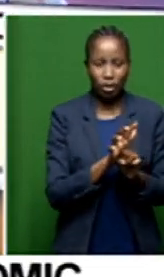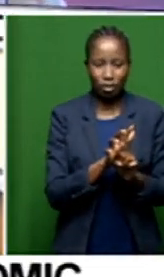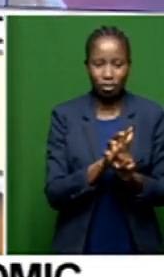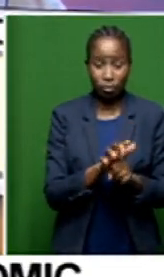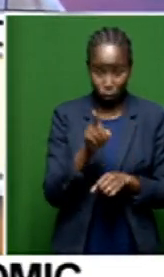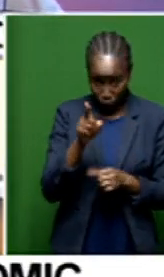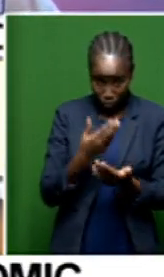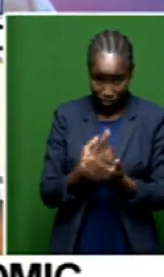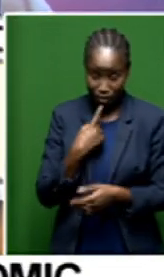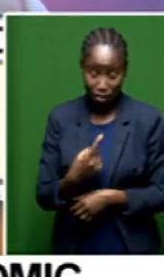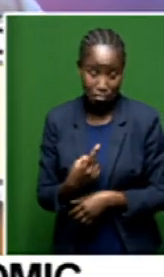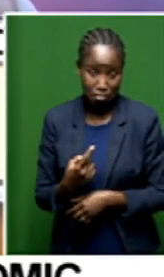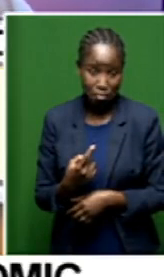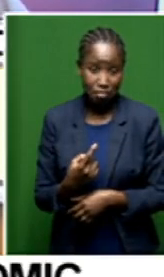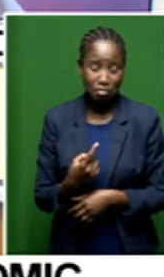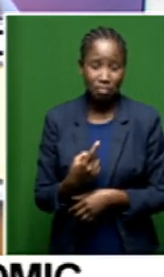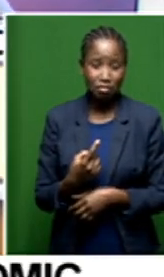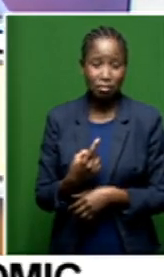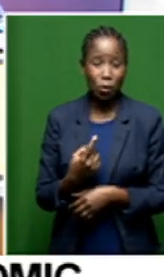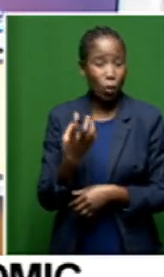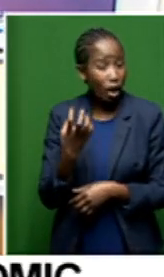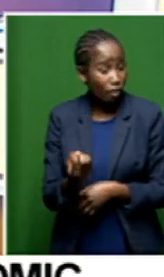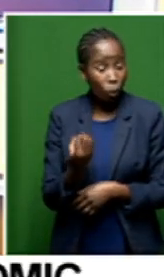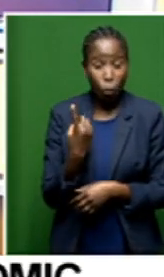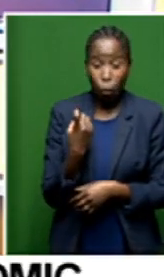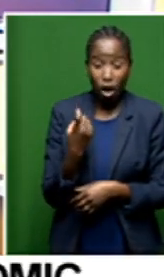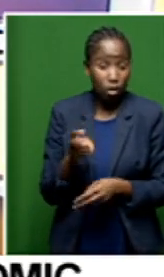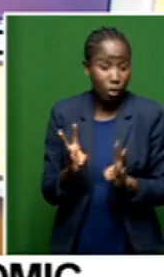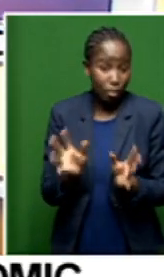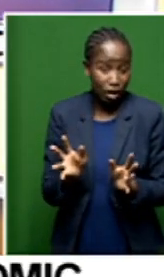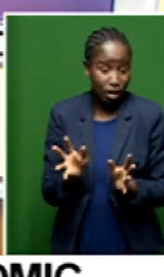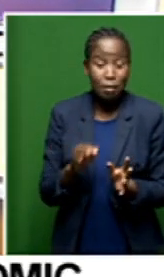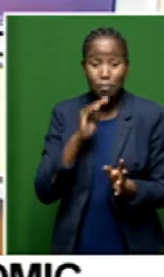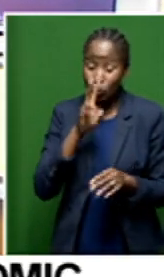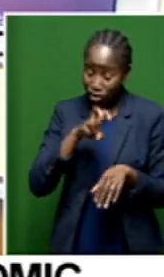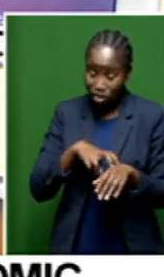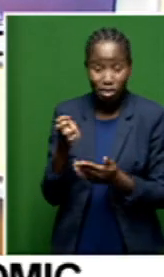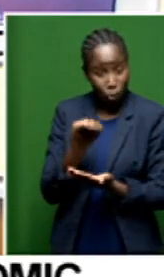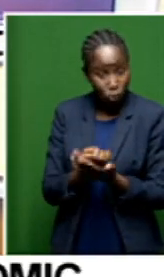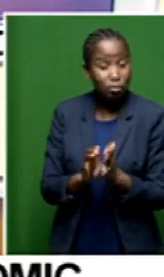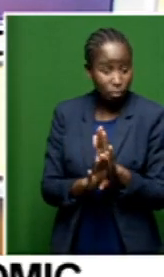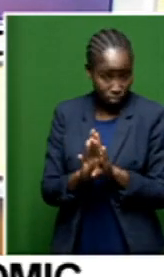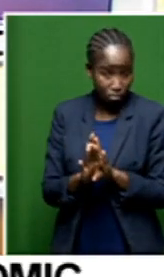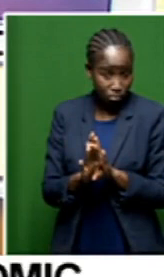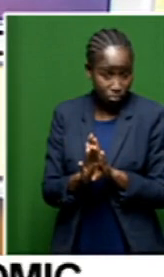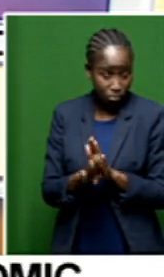that unfortunately, it's so low, there is only one way, and that is up? We need to grow this economy.